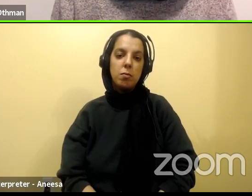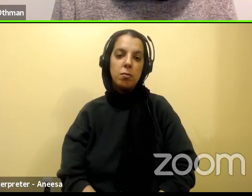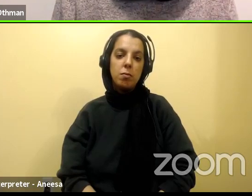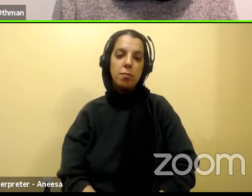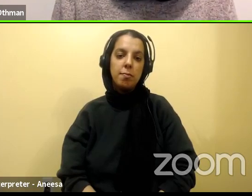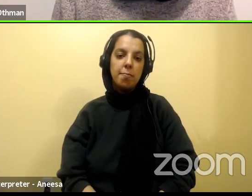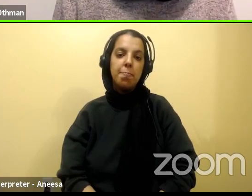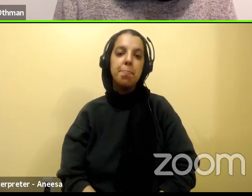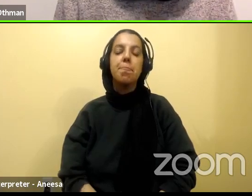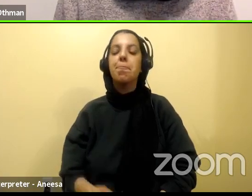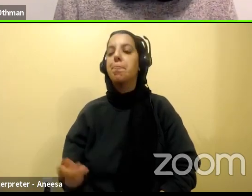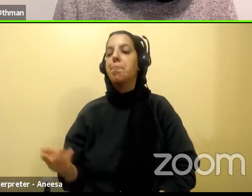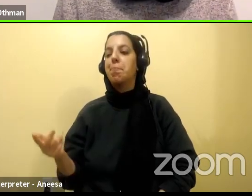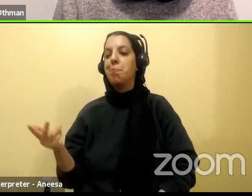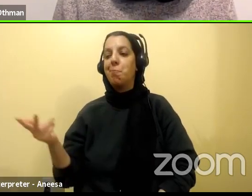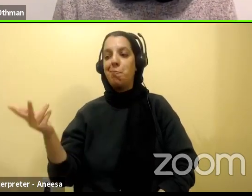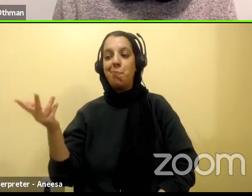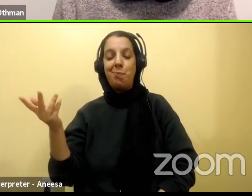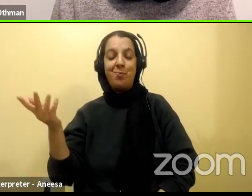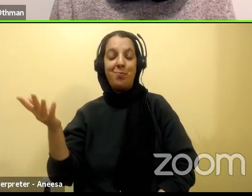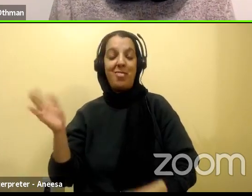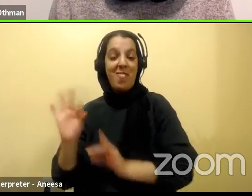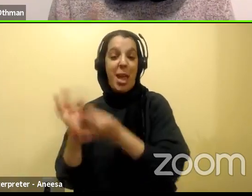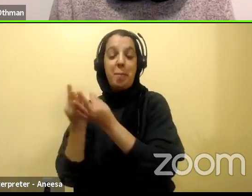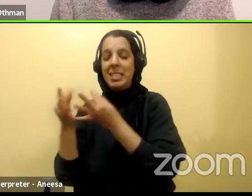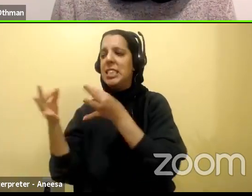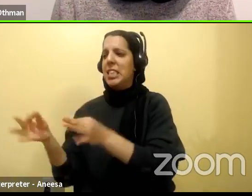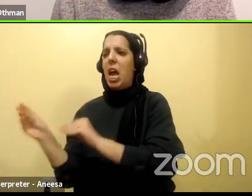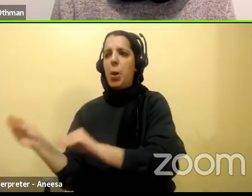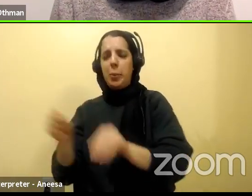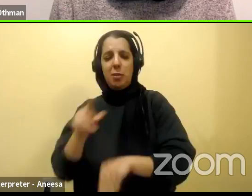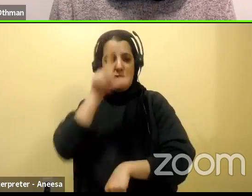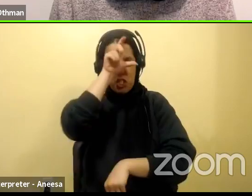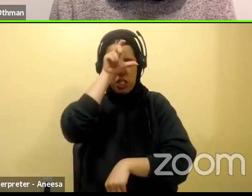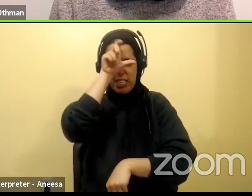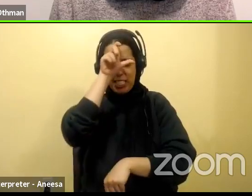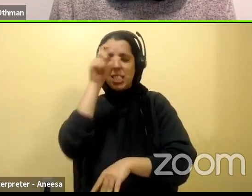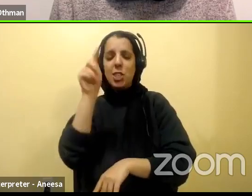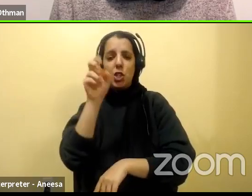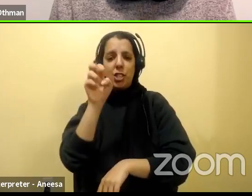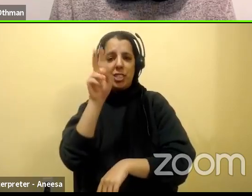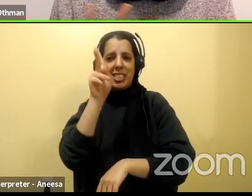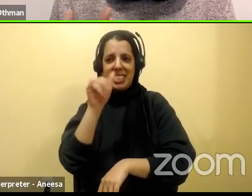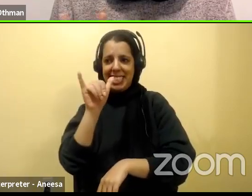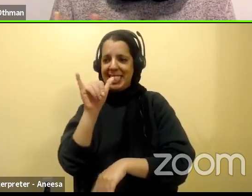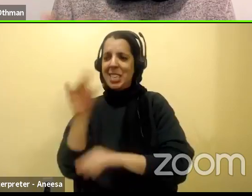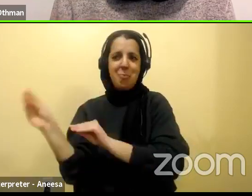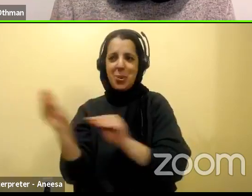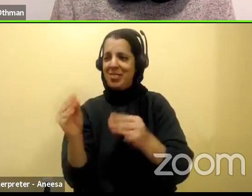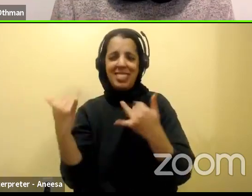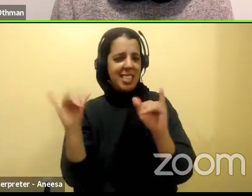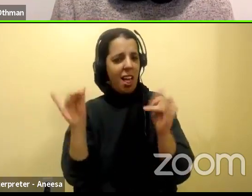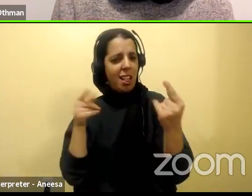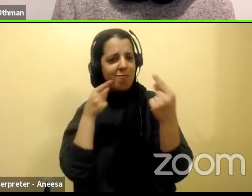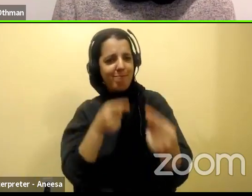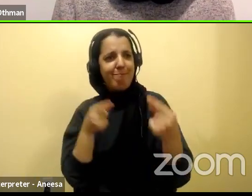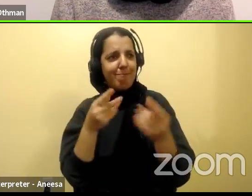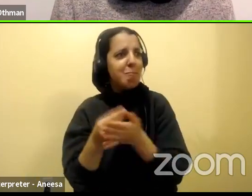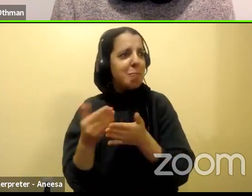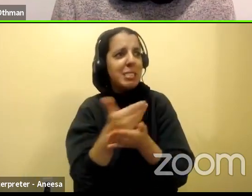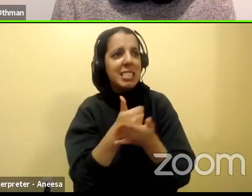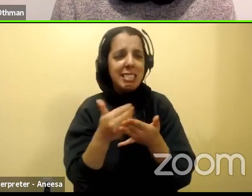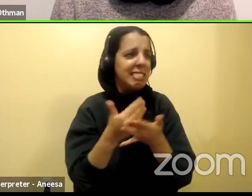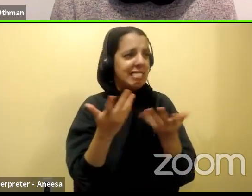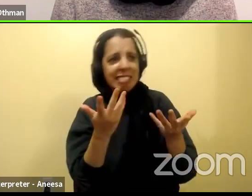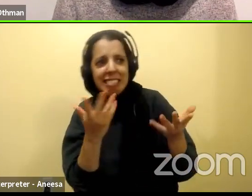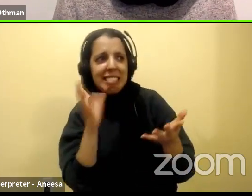So we decided to go to Turkey, and over there we continued to struggle. It was hard for us to find income and to find secure